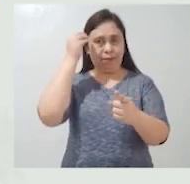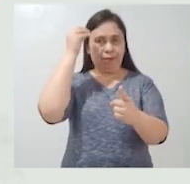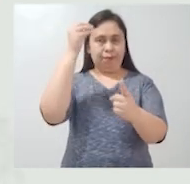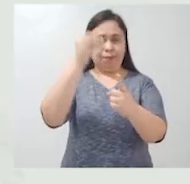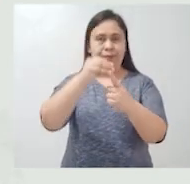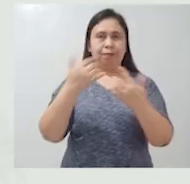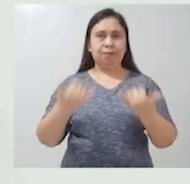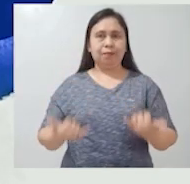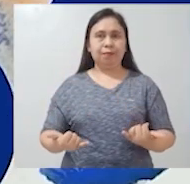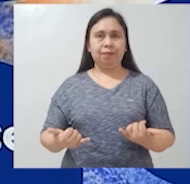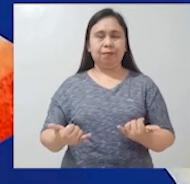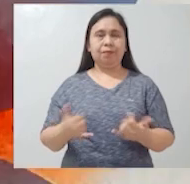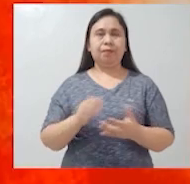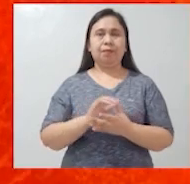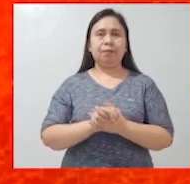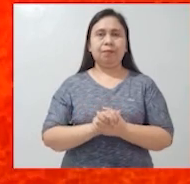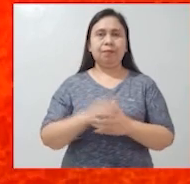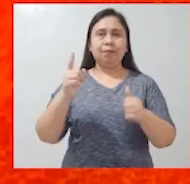today's session.